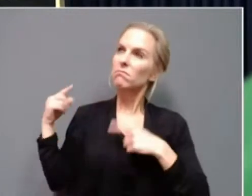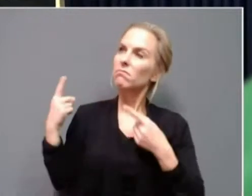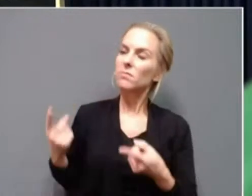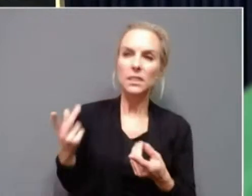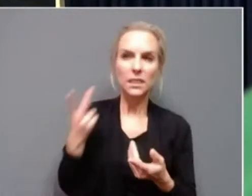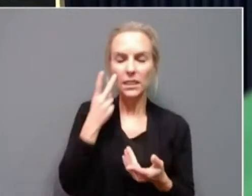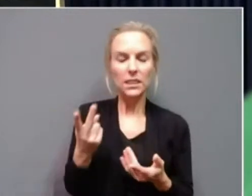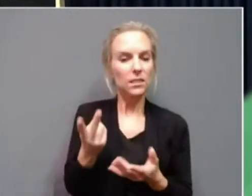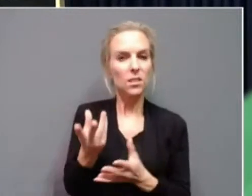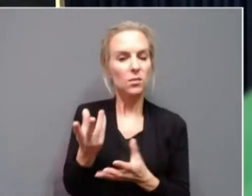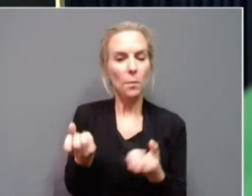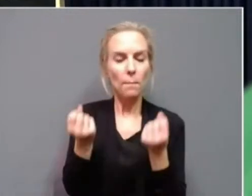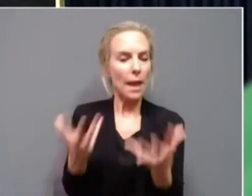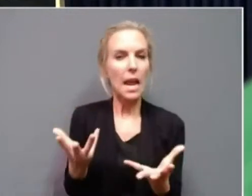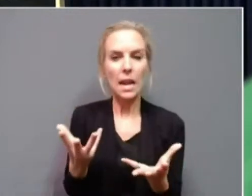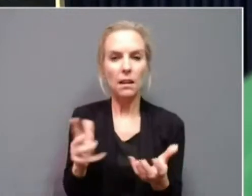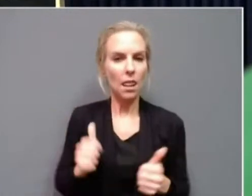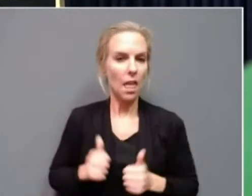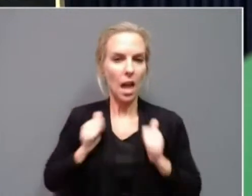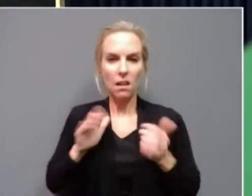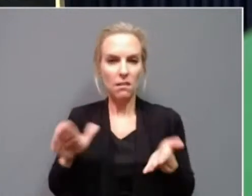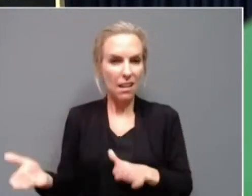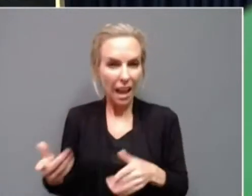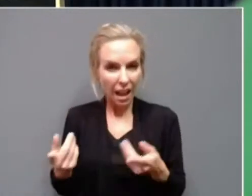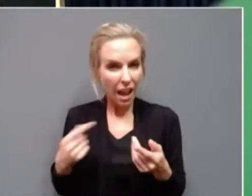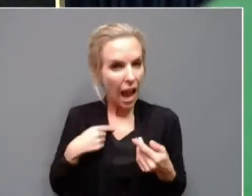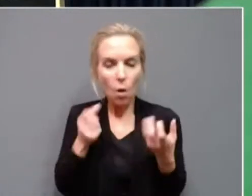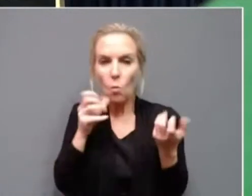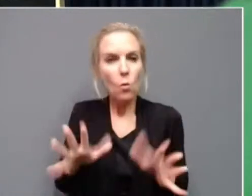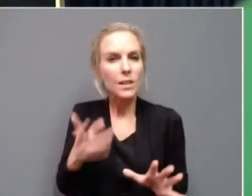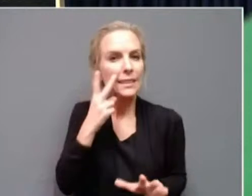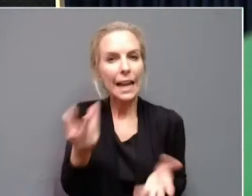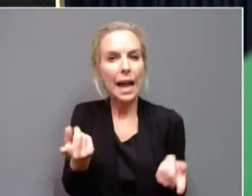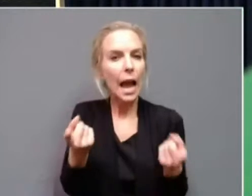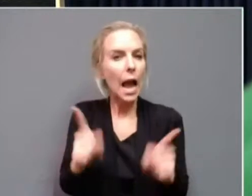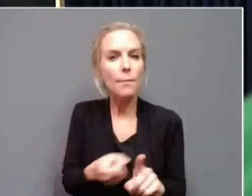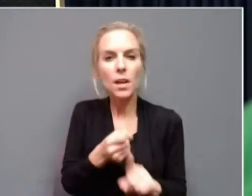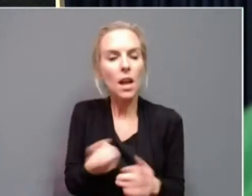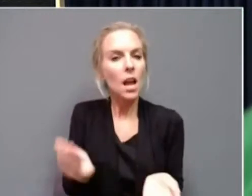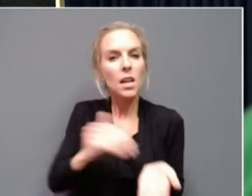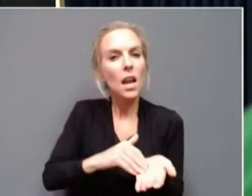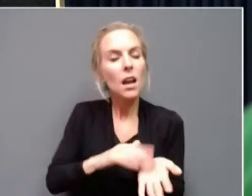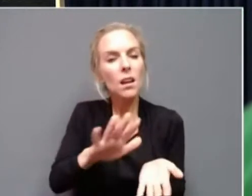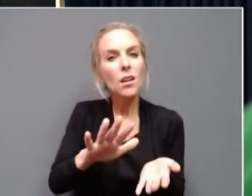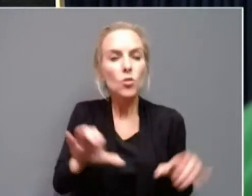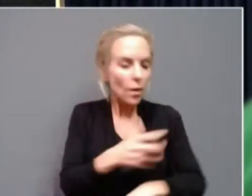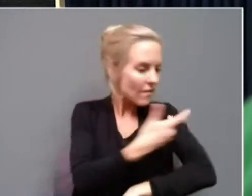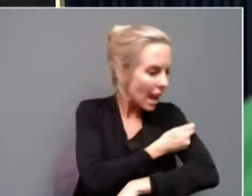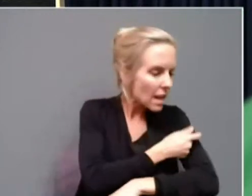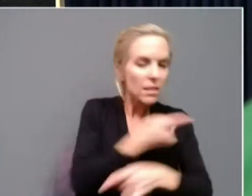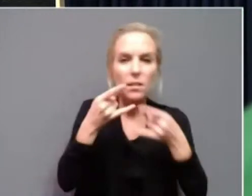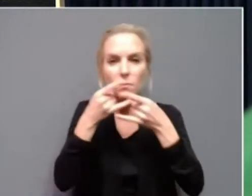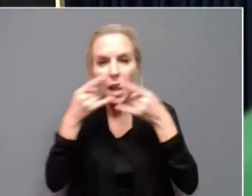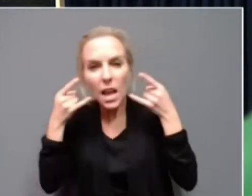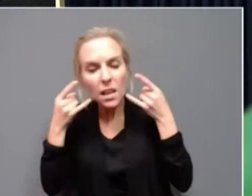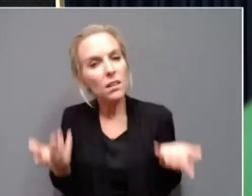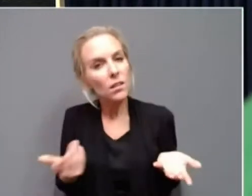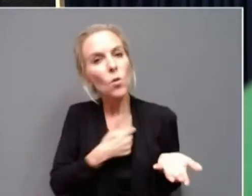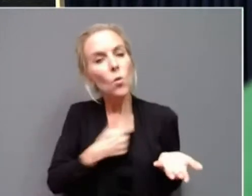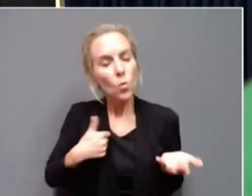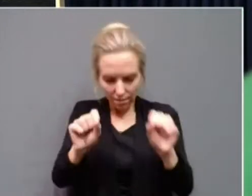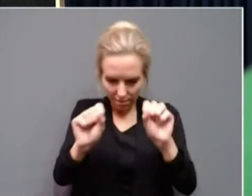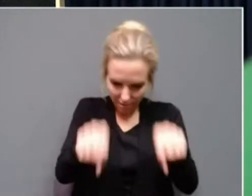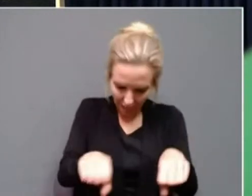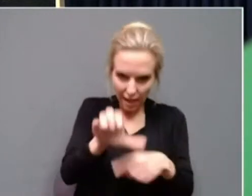again. But if we don't do our part, get vaccinated, wear a mask, we can and we could